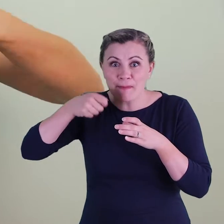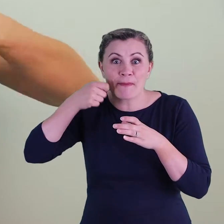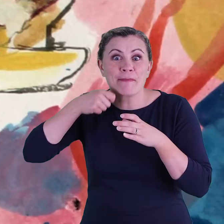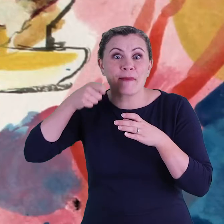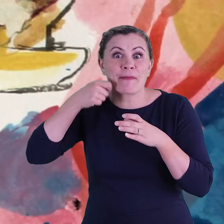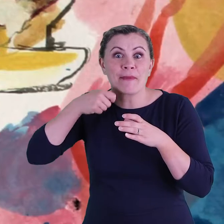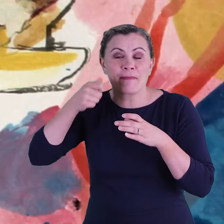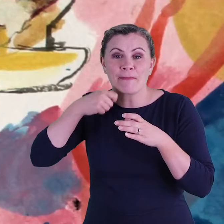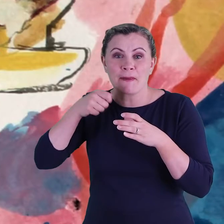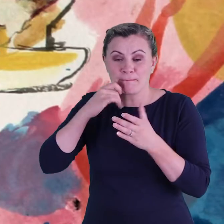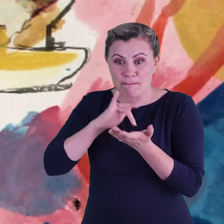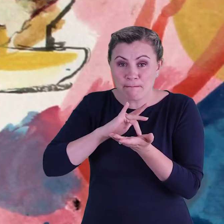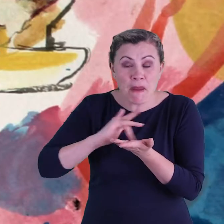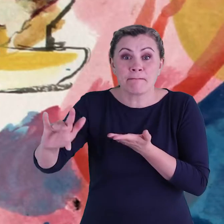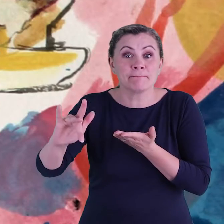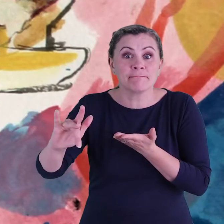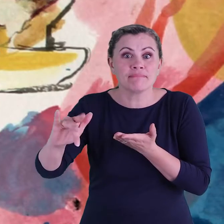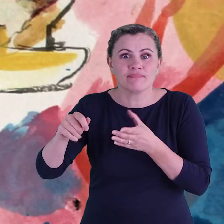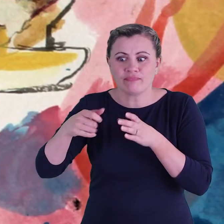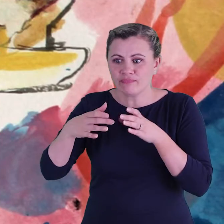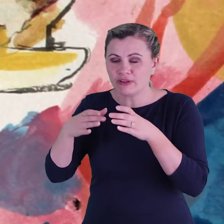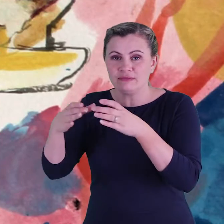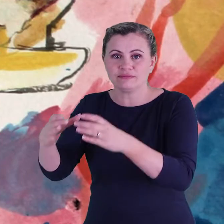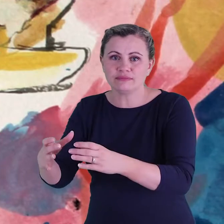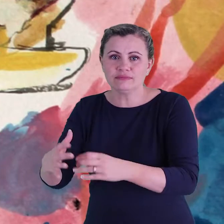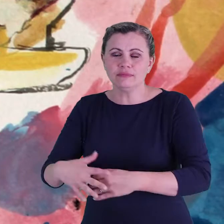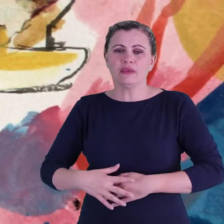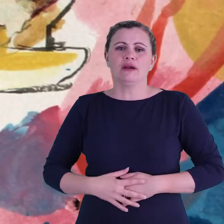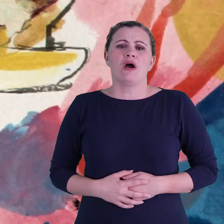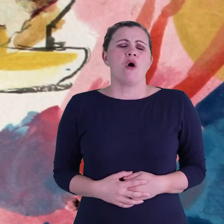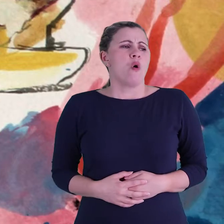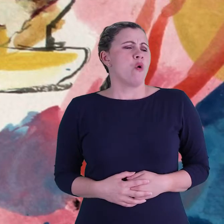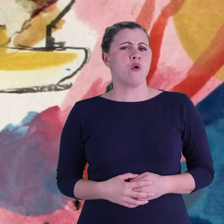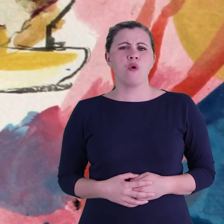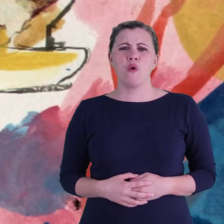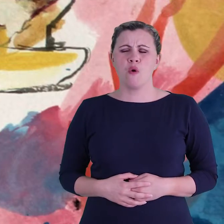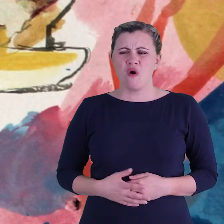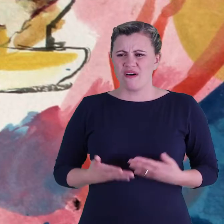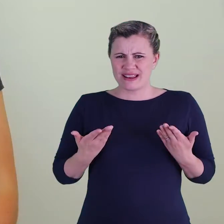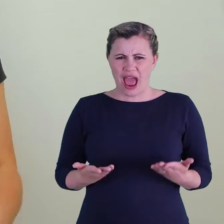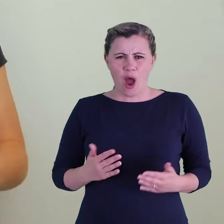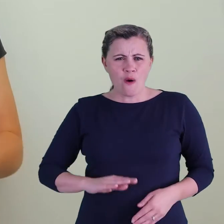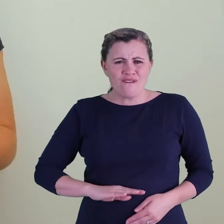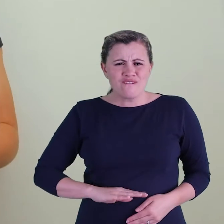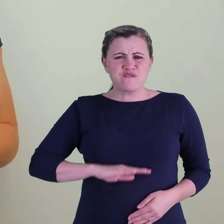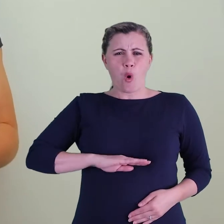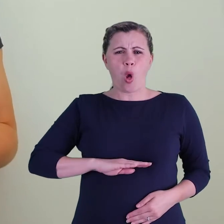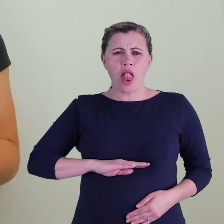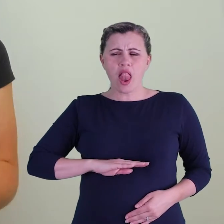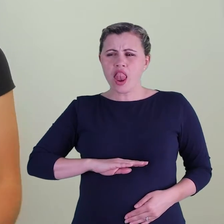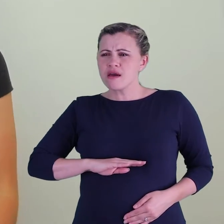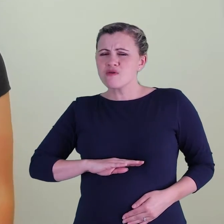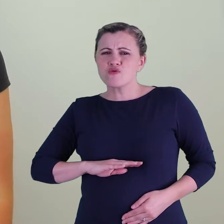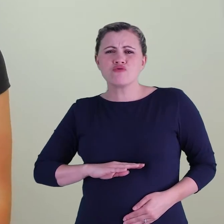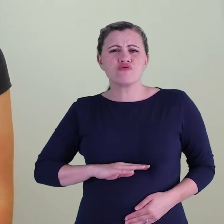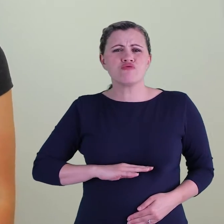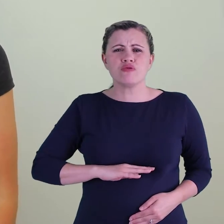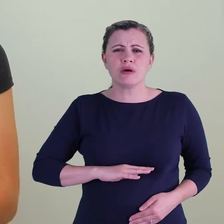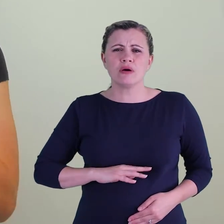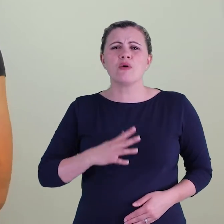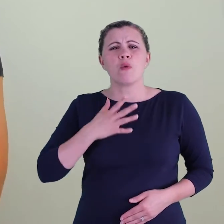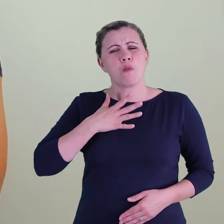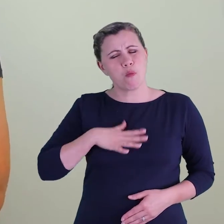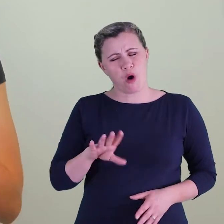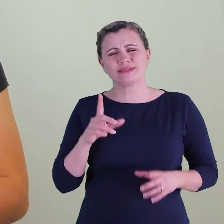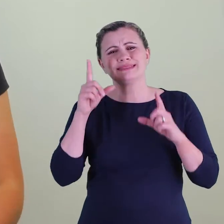lot, saying, "That's just right." With a tummy full of porridge,